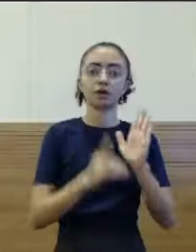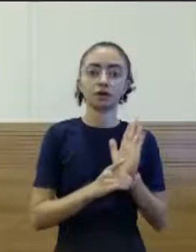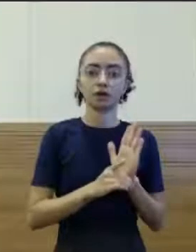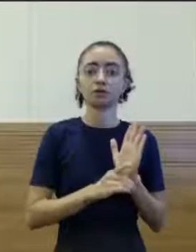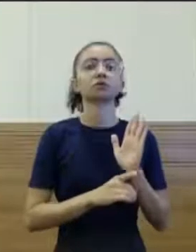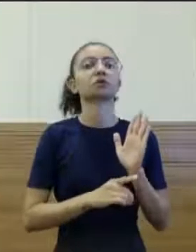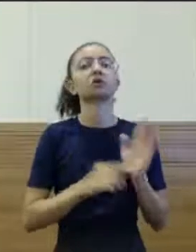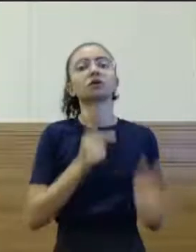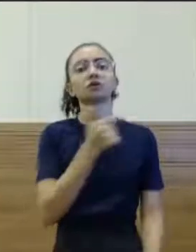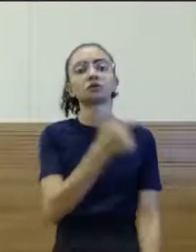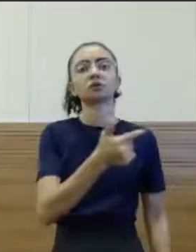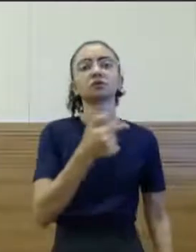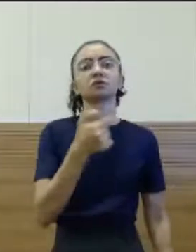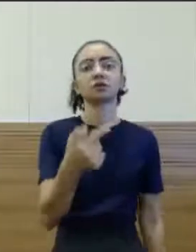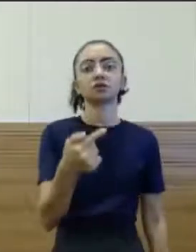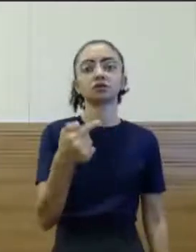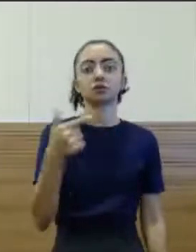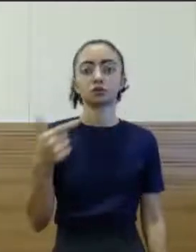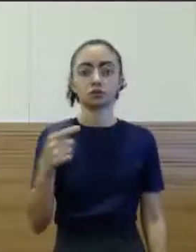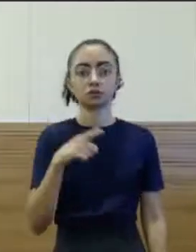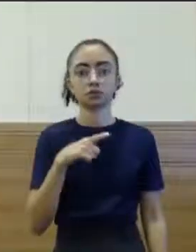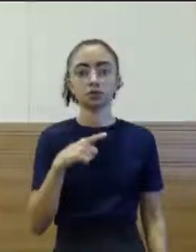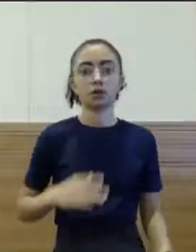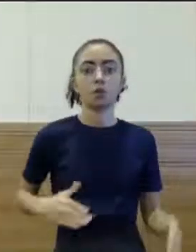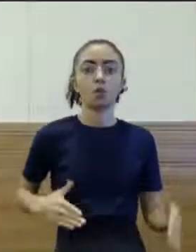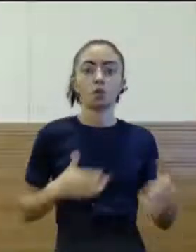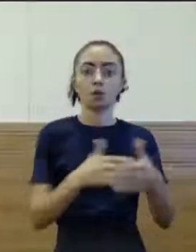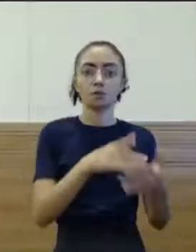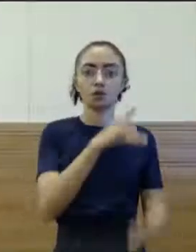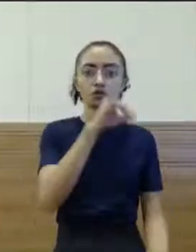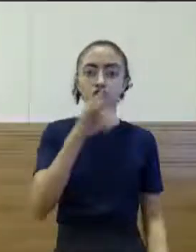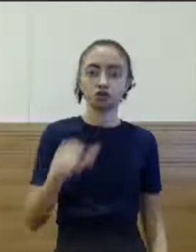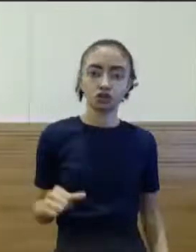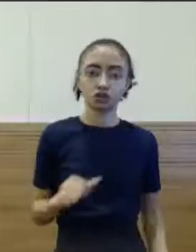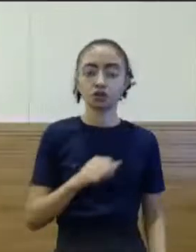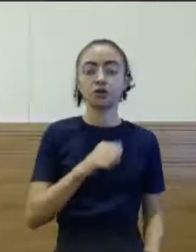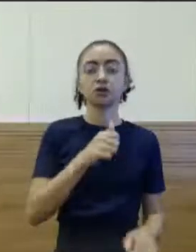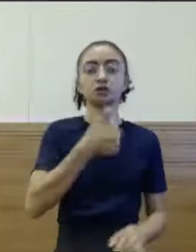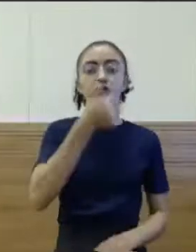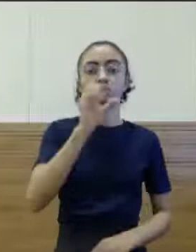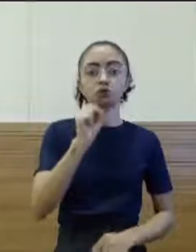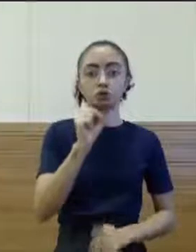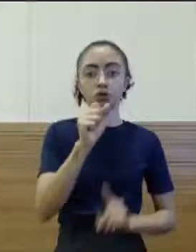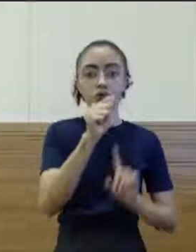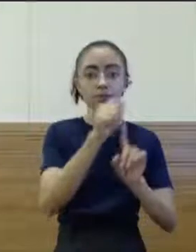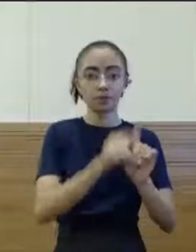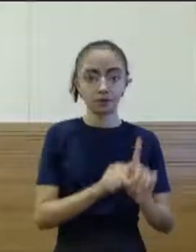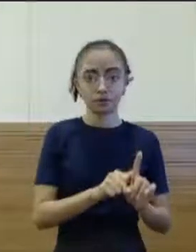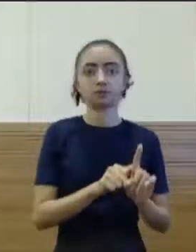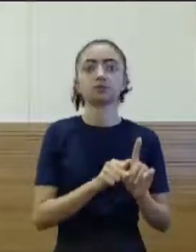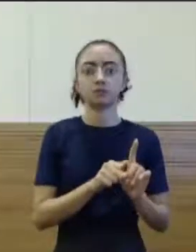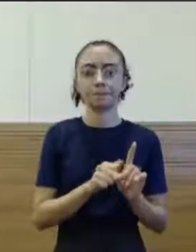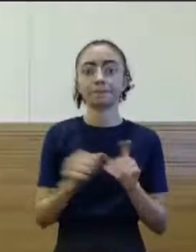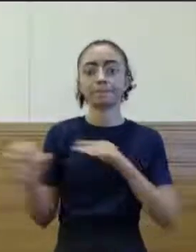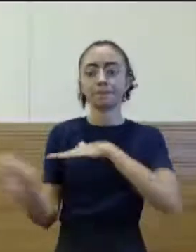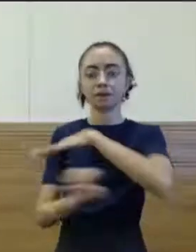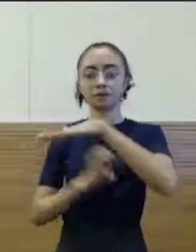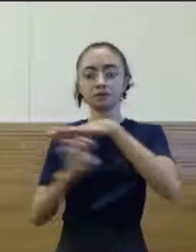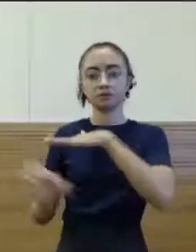public diary or newspaper, and this set up 18 months to